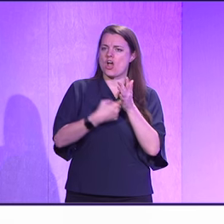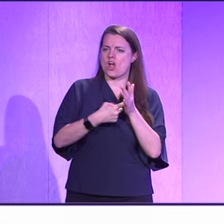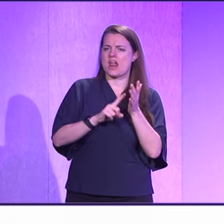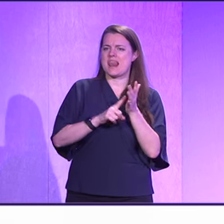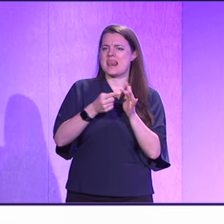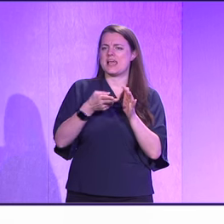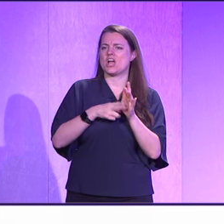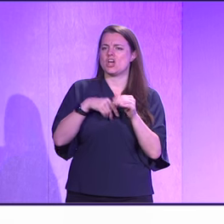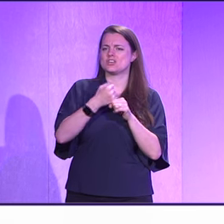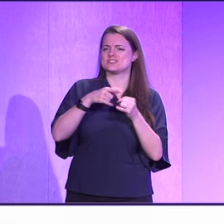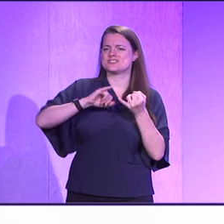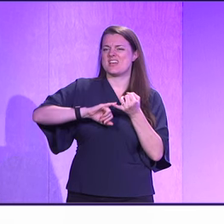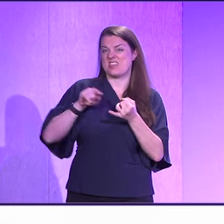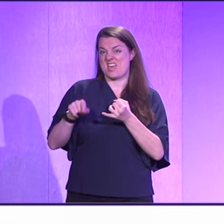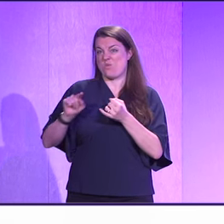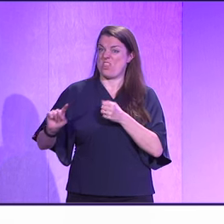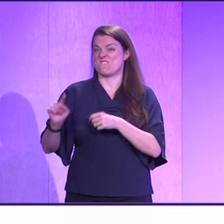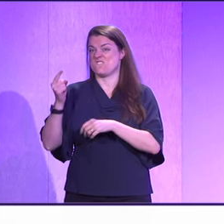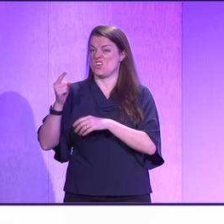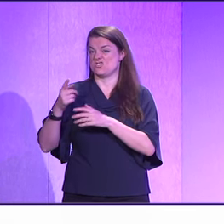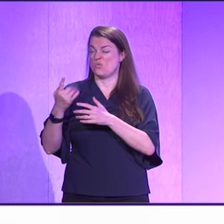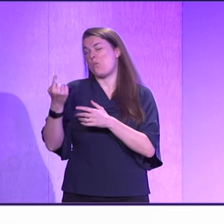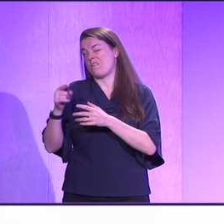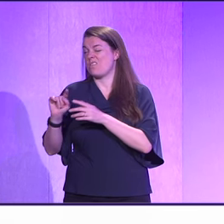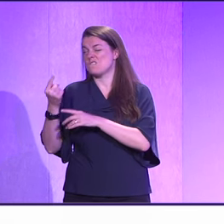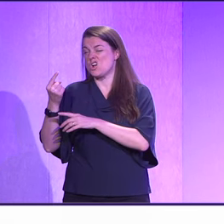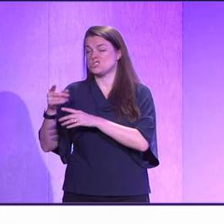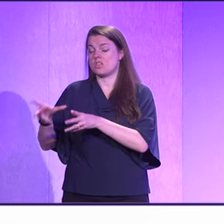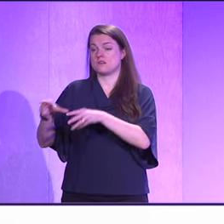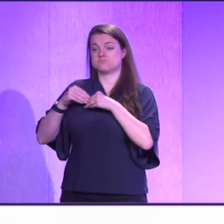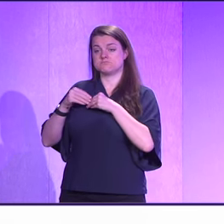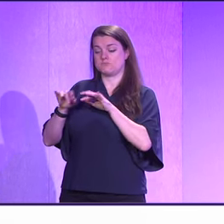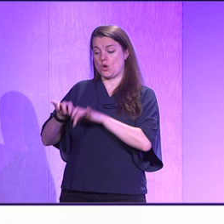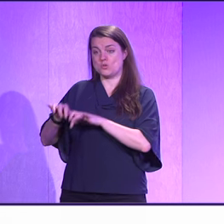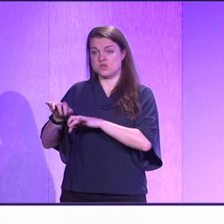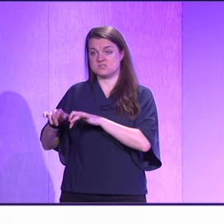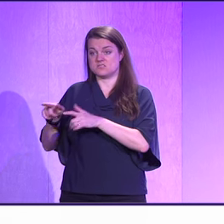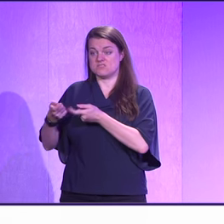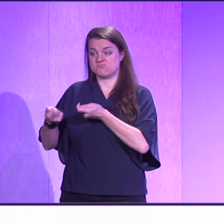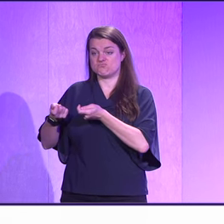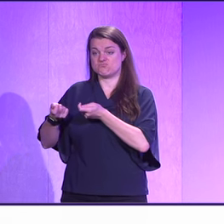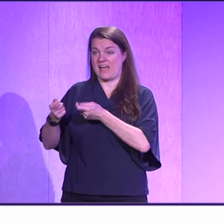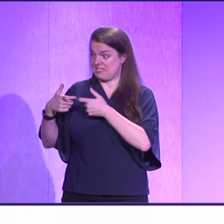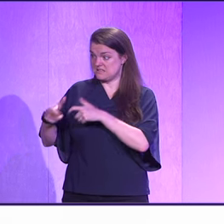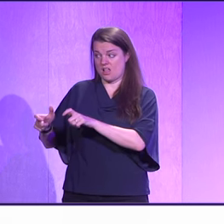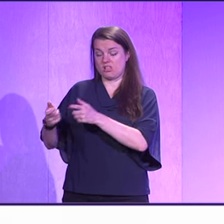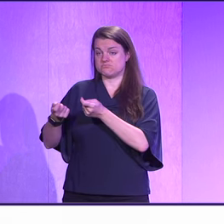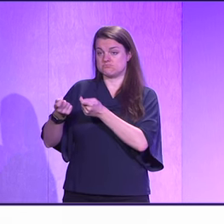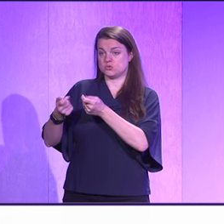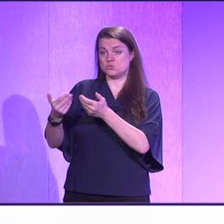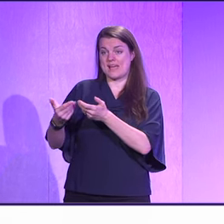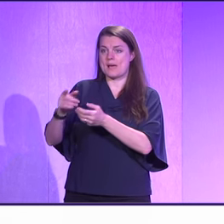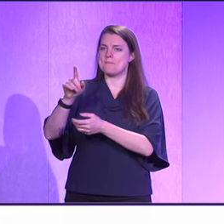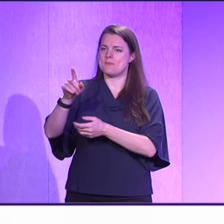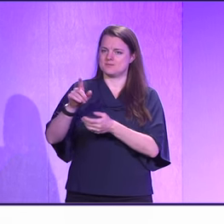very first computers on the island of Ireland, right, back in the 60s. That's just cool. Still runs Aerling today. But it does mean they've